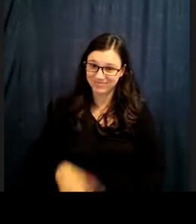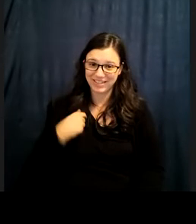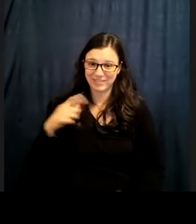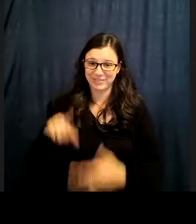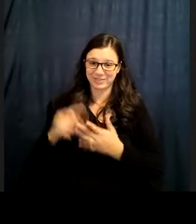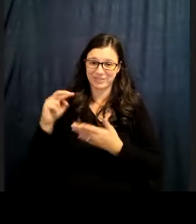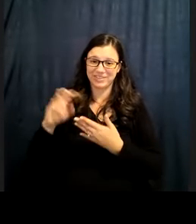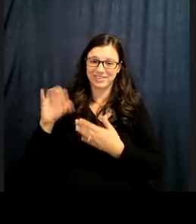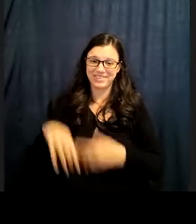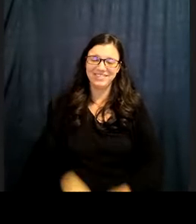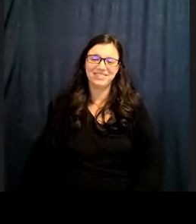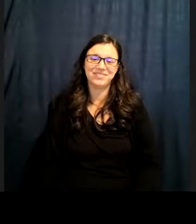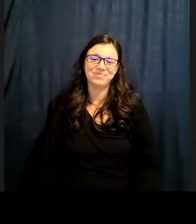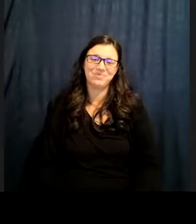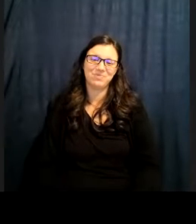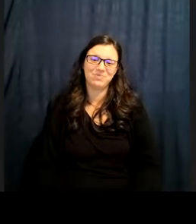that.